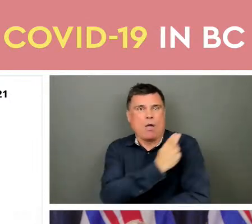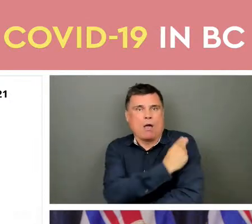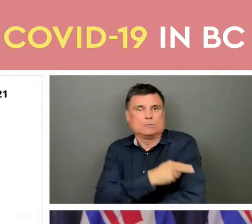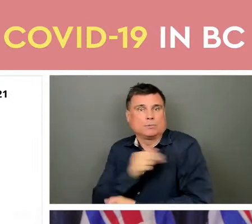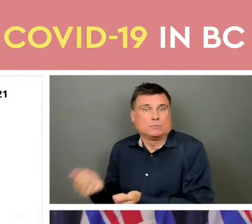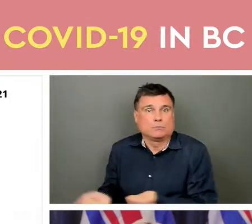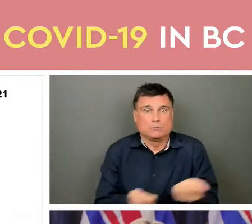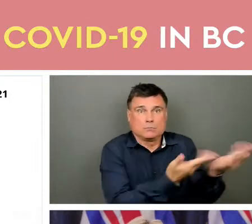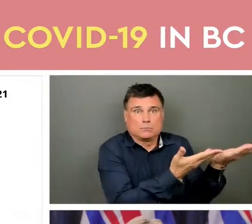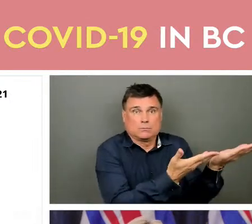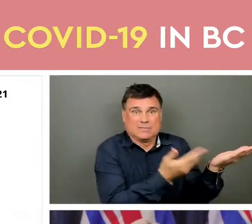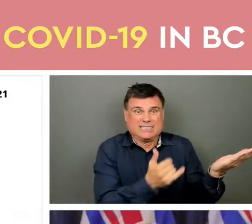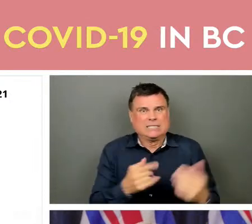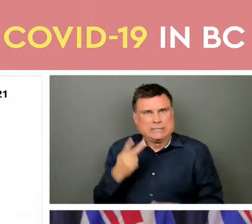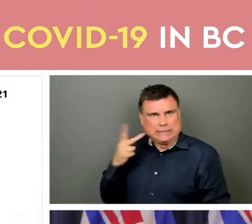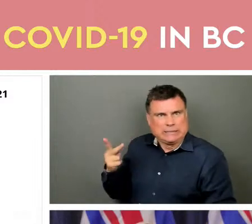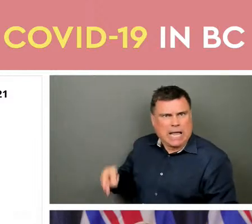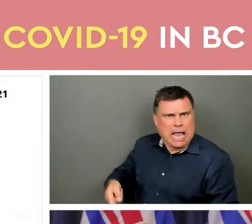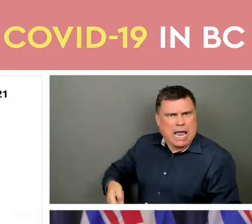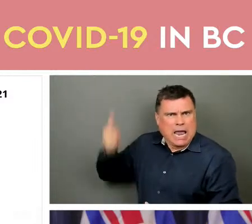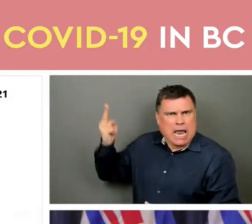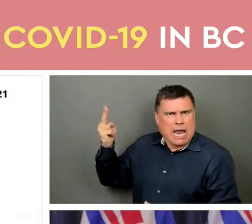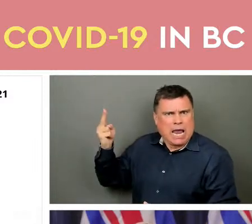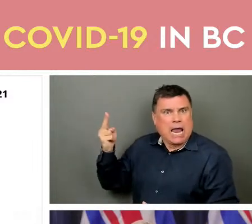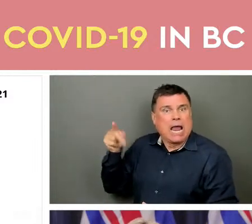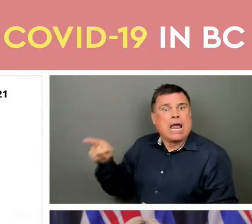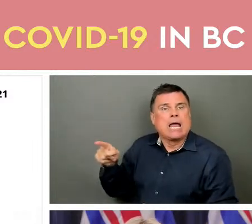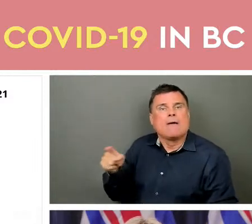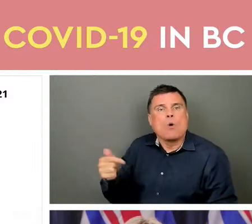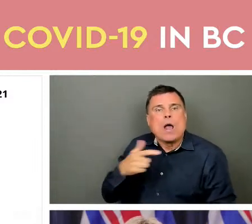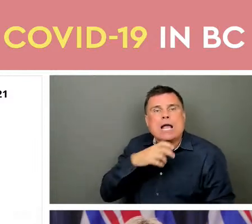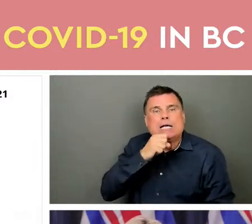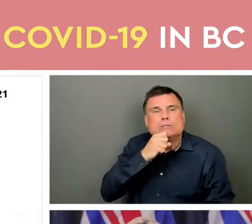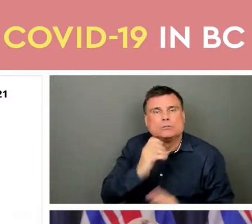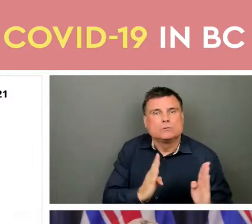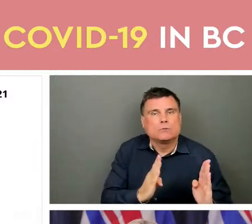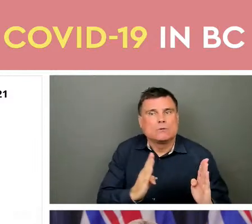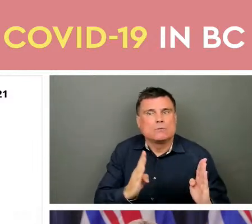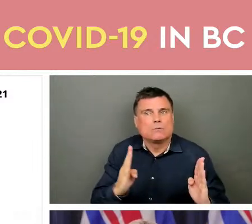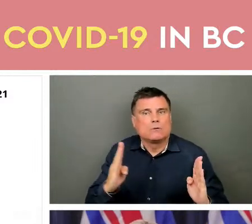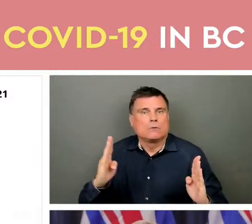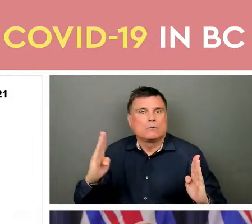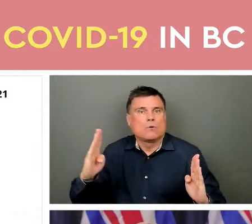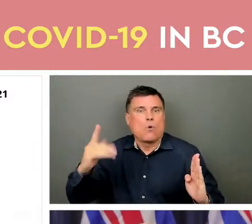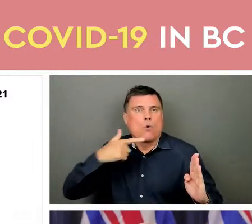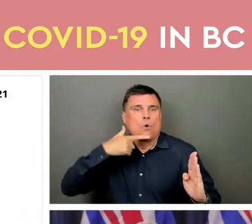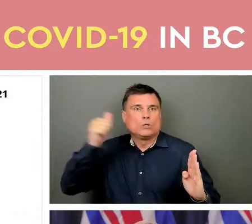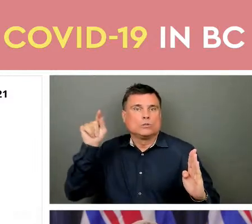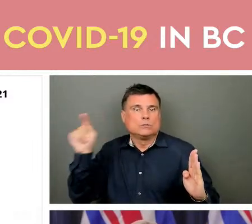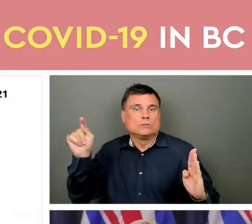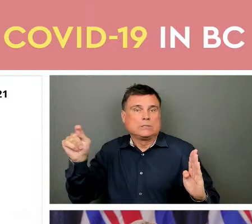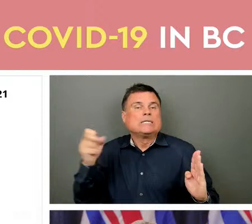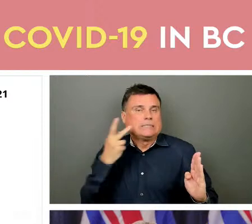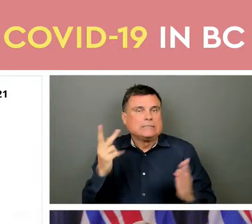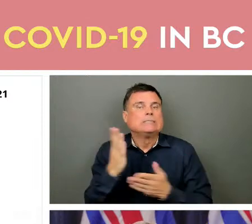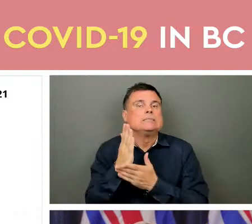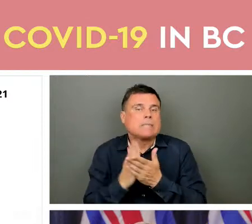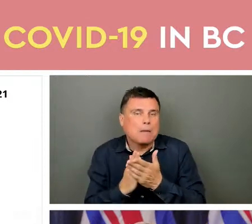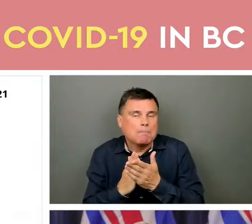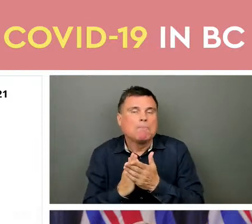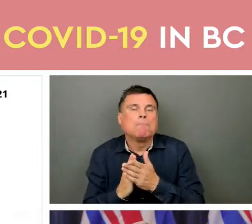see a shift to older people with breakthrough cases at a lower level